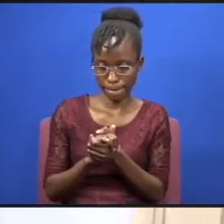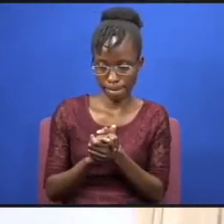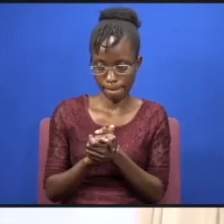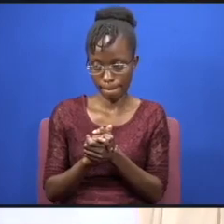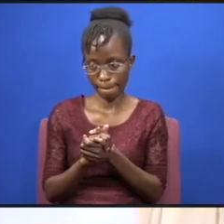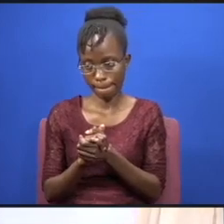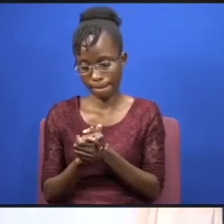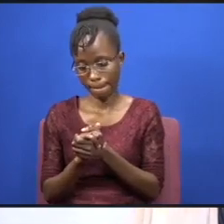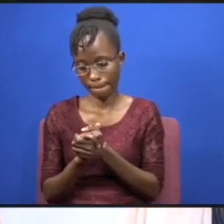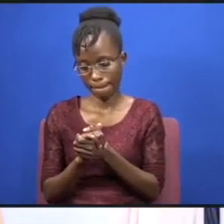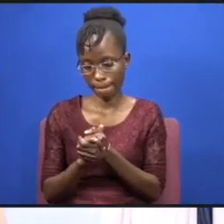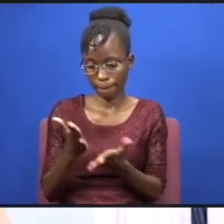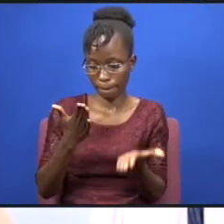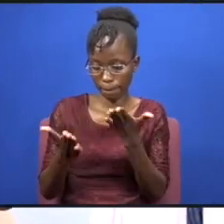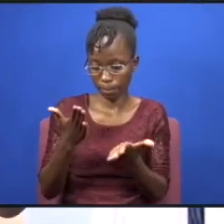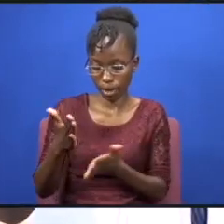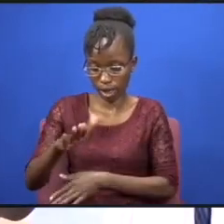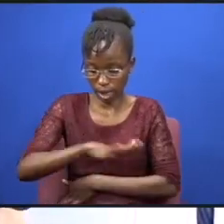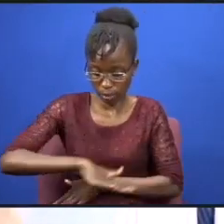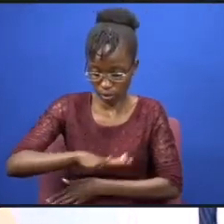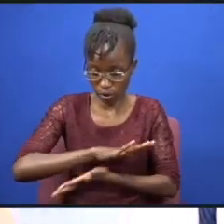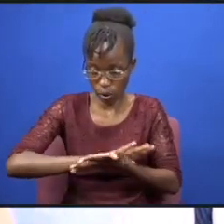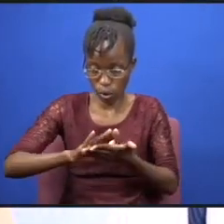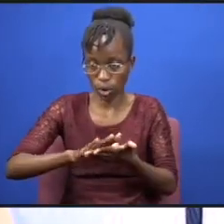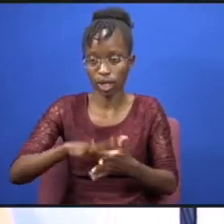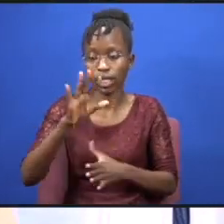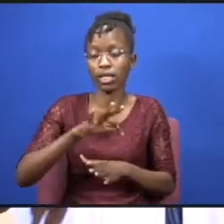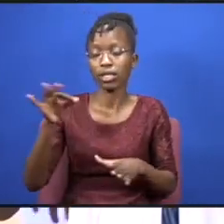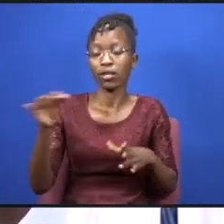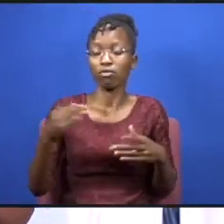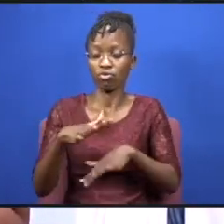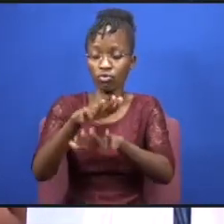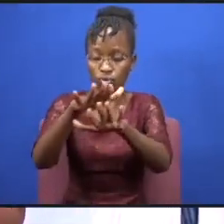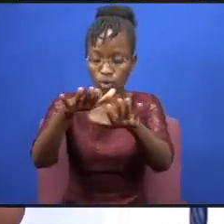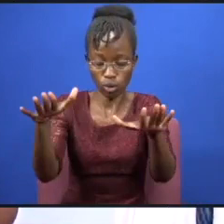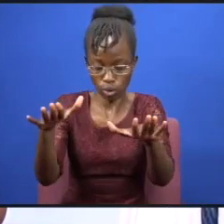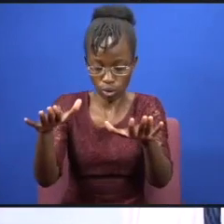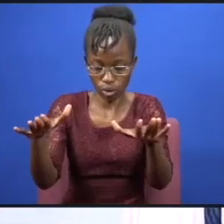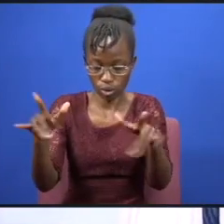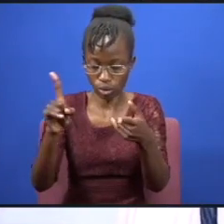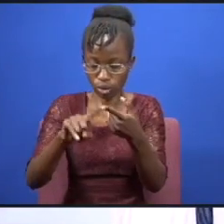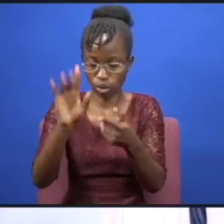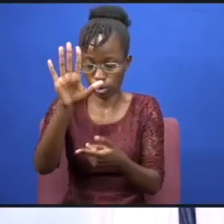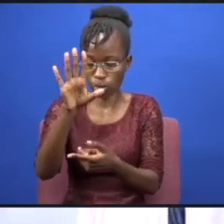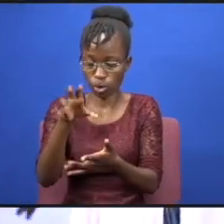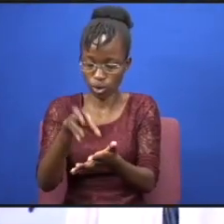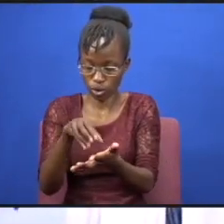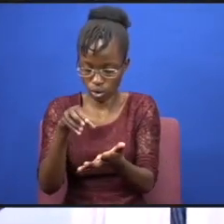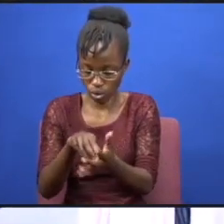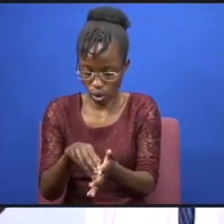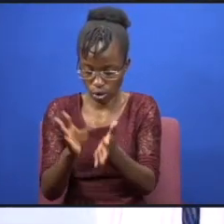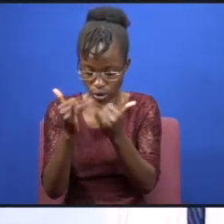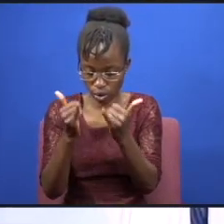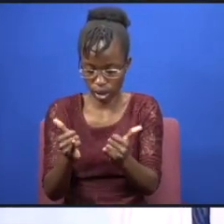Oh, may the presence of the Holy Spirit flow into your situation and into your circumstance.